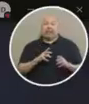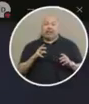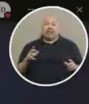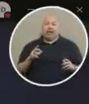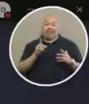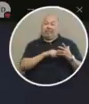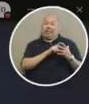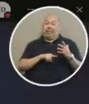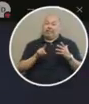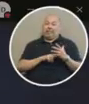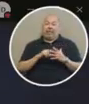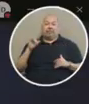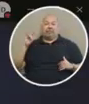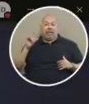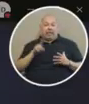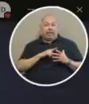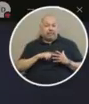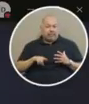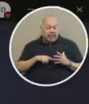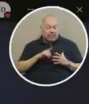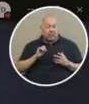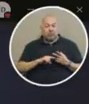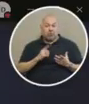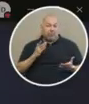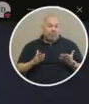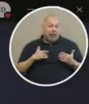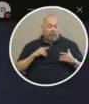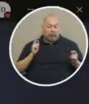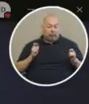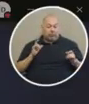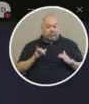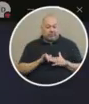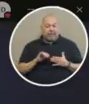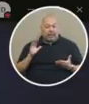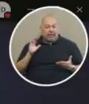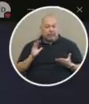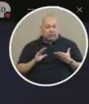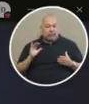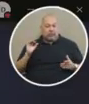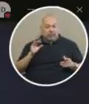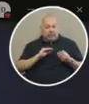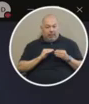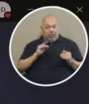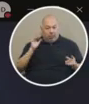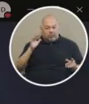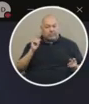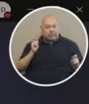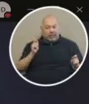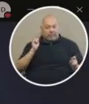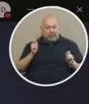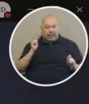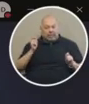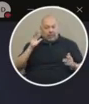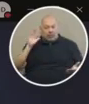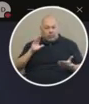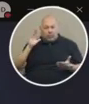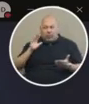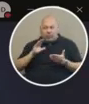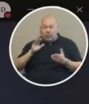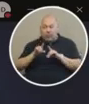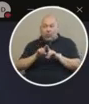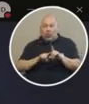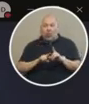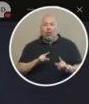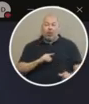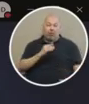of cancellations on flights, so we may have to adjust that downward as well. Do I send it to? All of our food